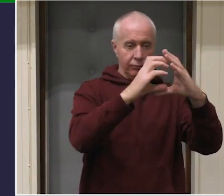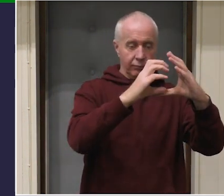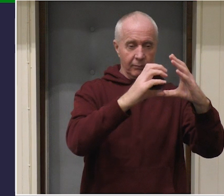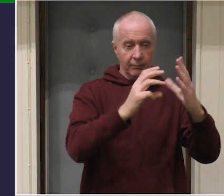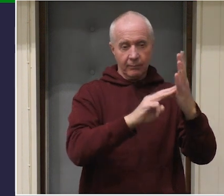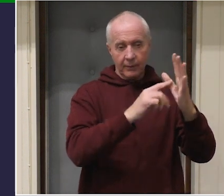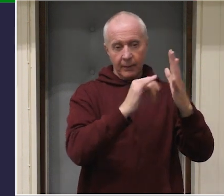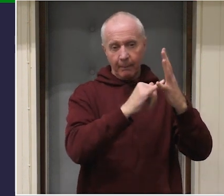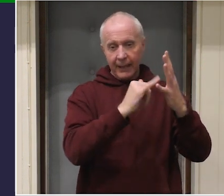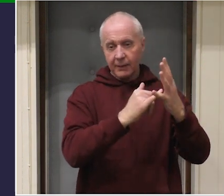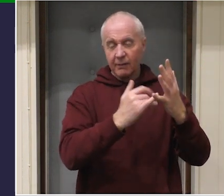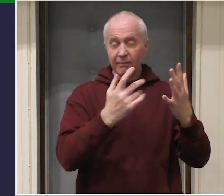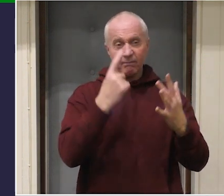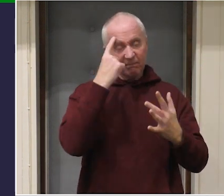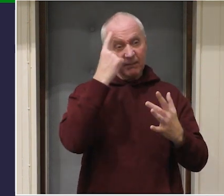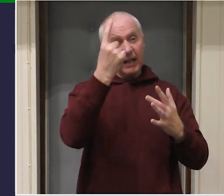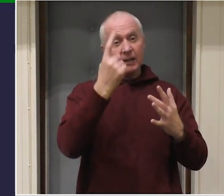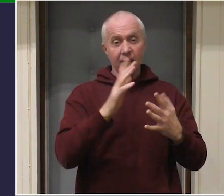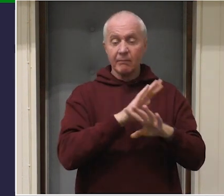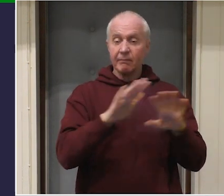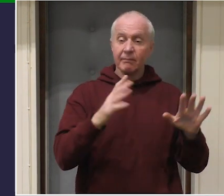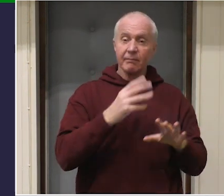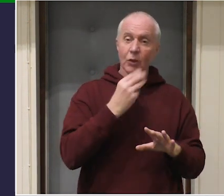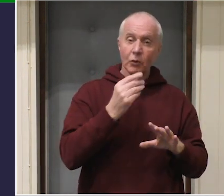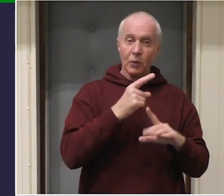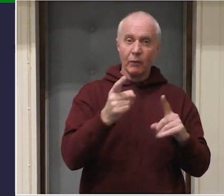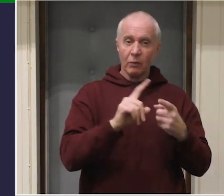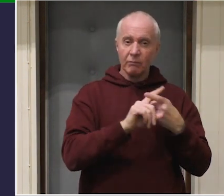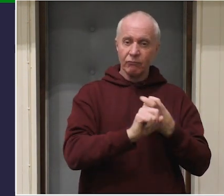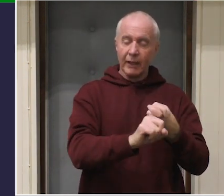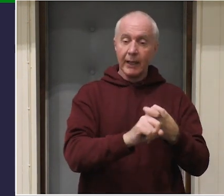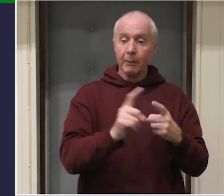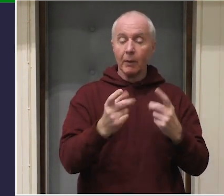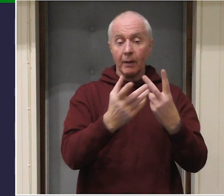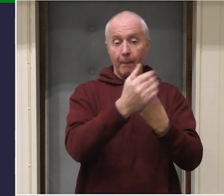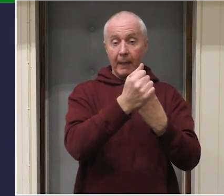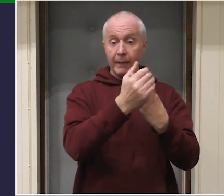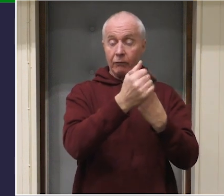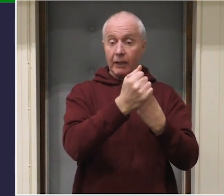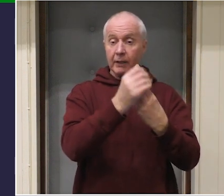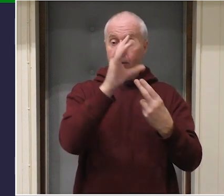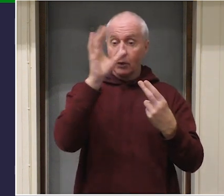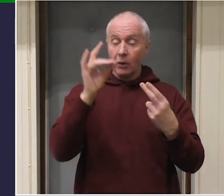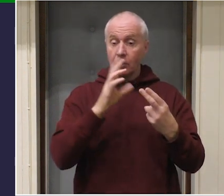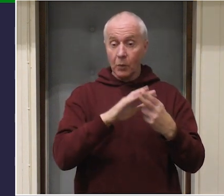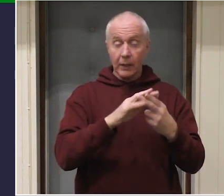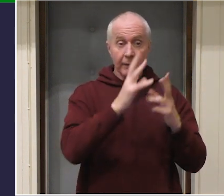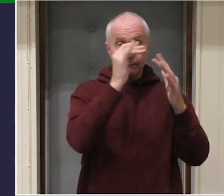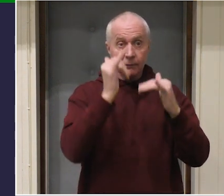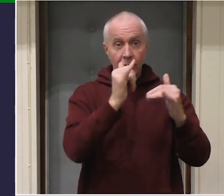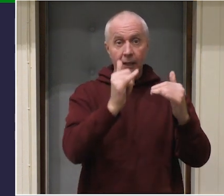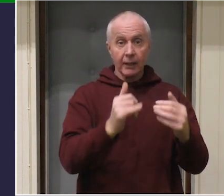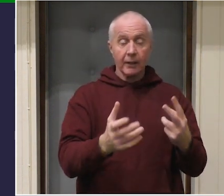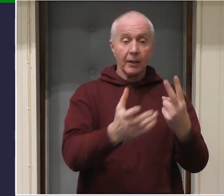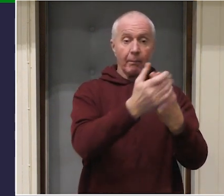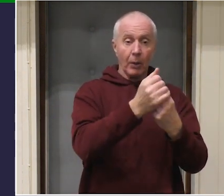mass. It's nothing more than a guess. That's not very useful, not very reliable. Whereas with binary stars, we can measure both of